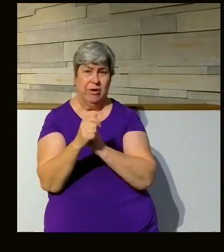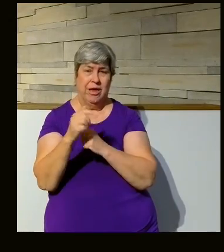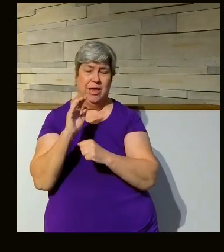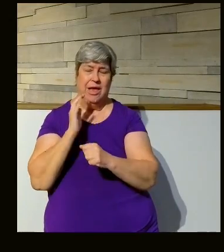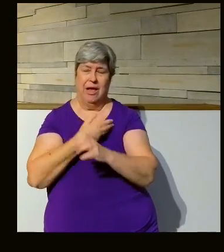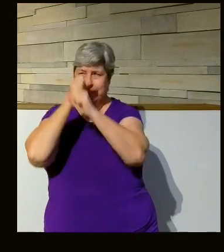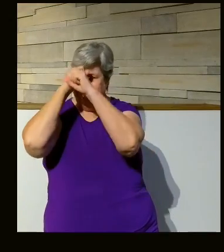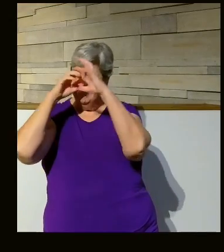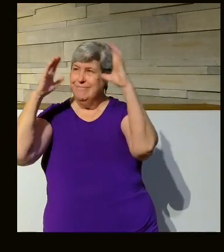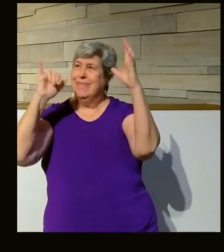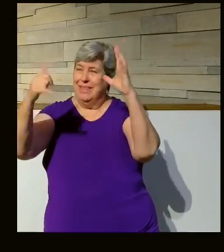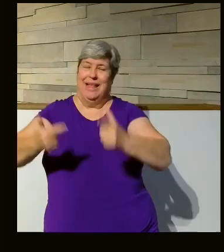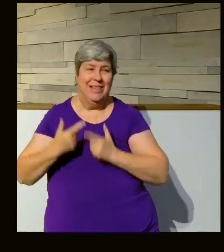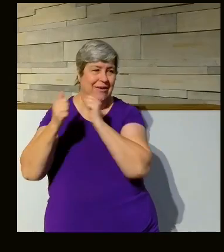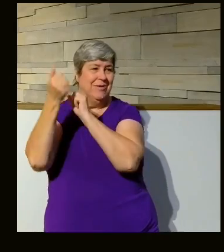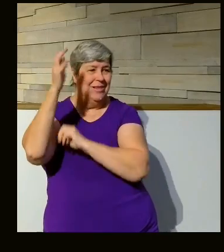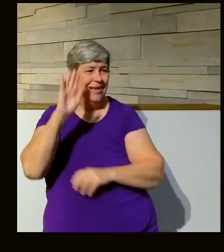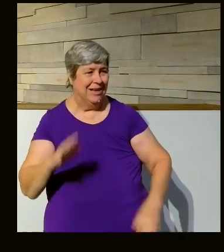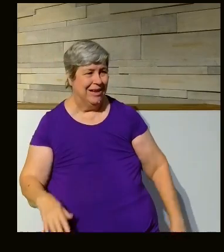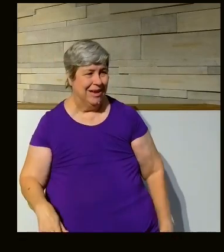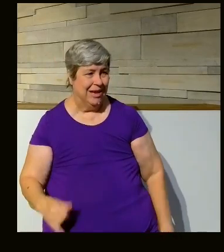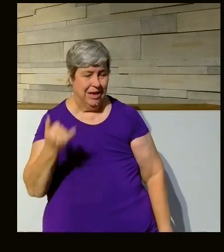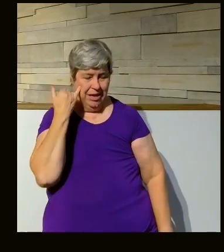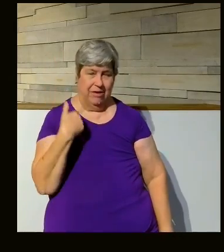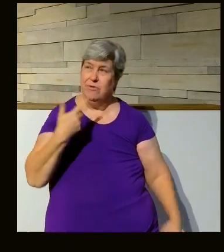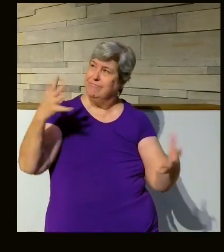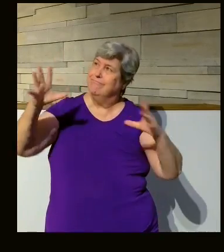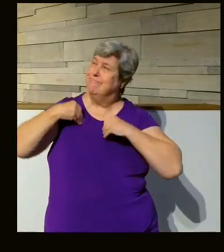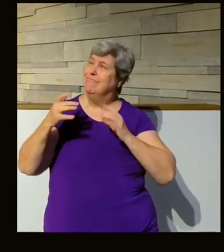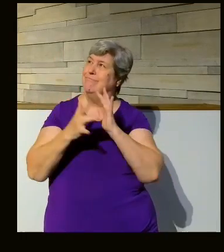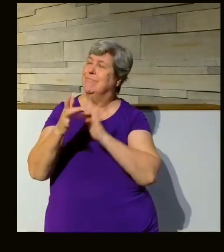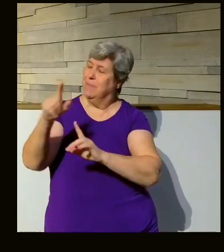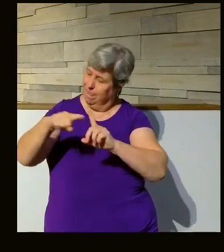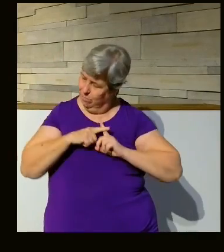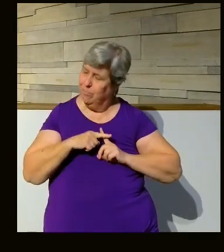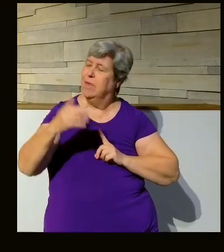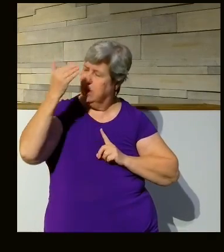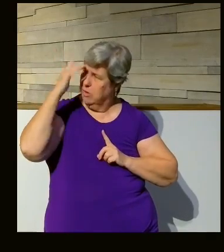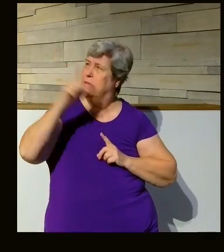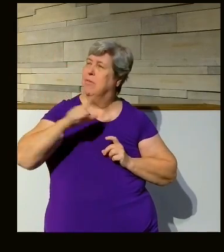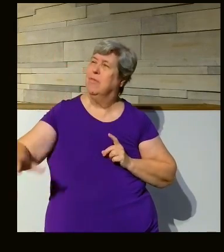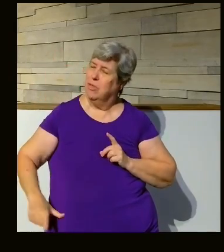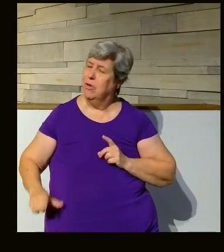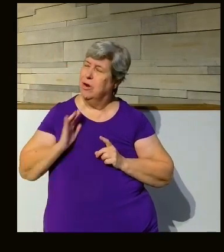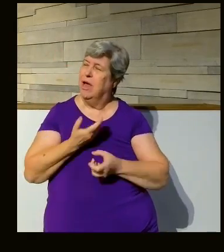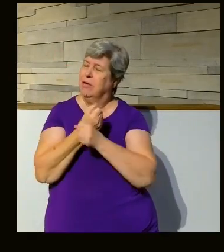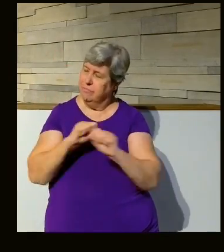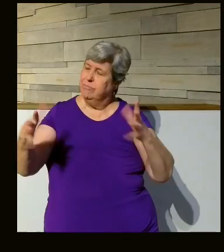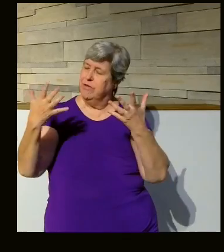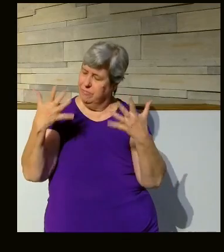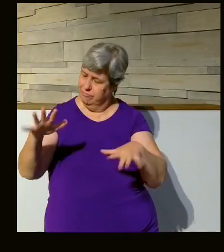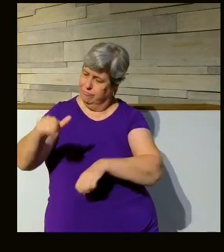type of life that you can have. If we've accepted Christ as our Savior and know him as Lord, then our salvation